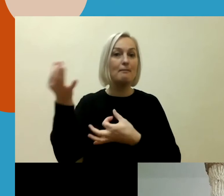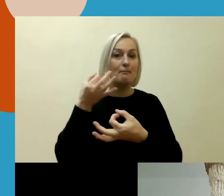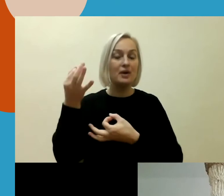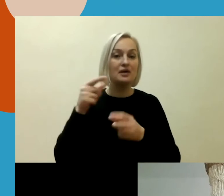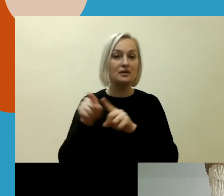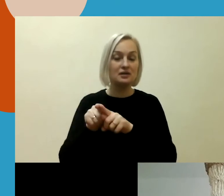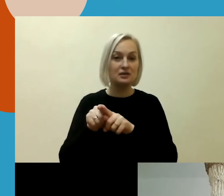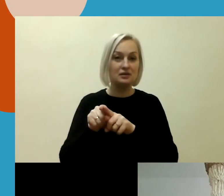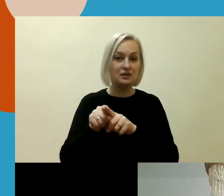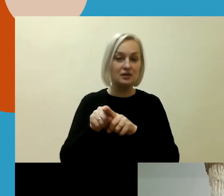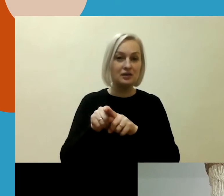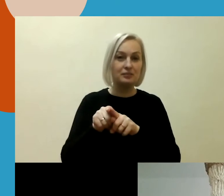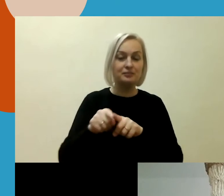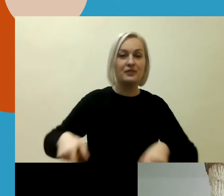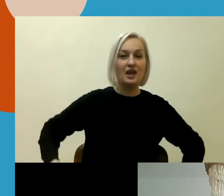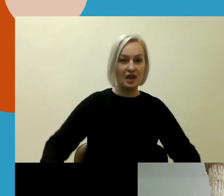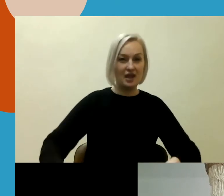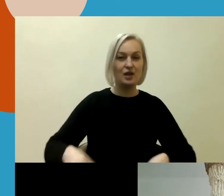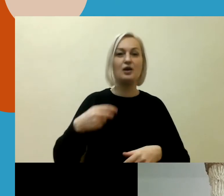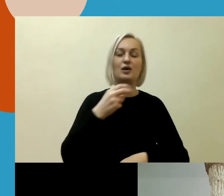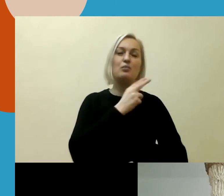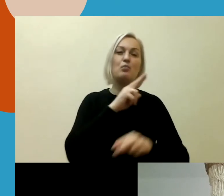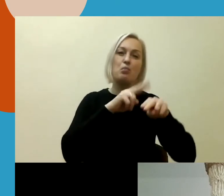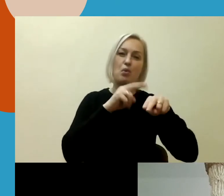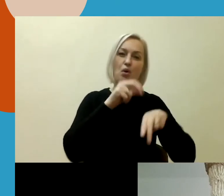Today, when I was listening to the